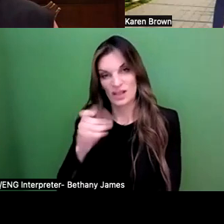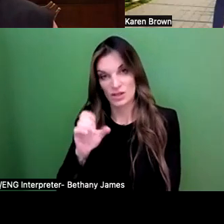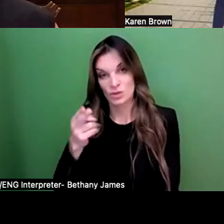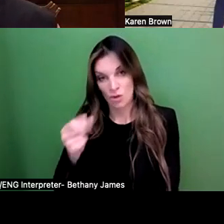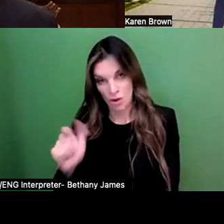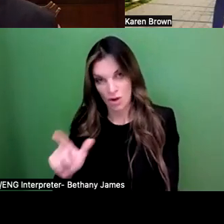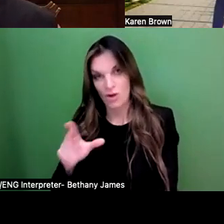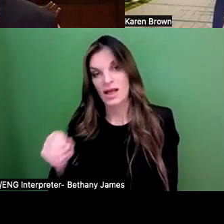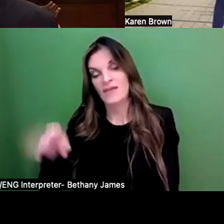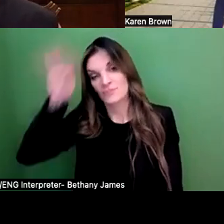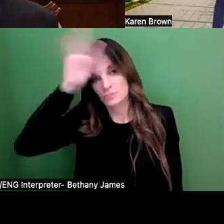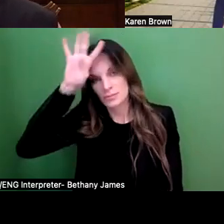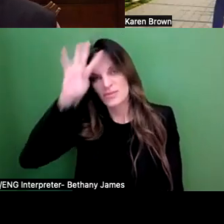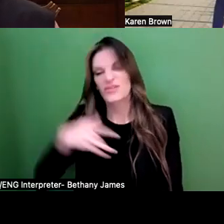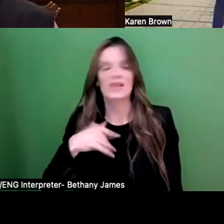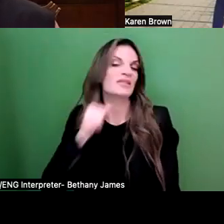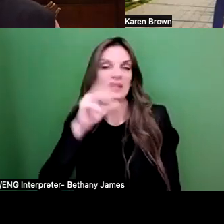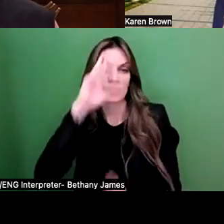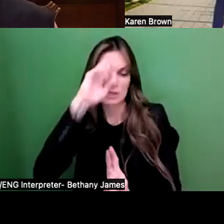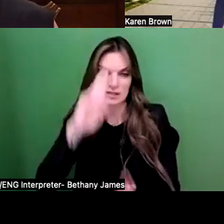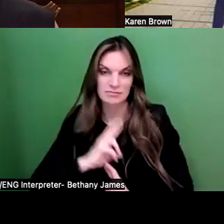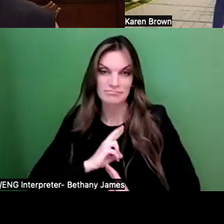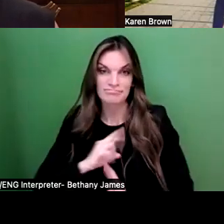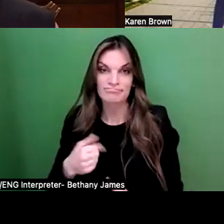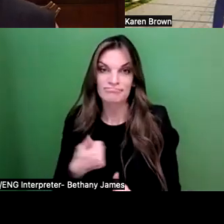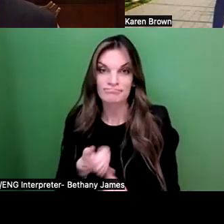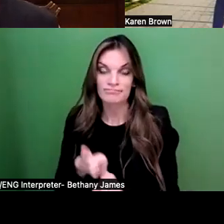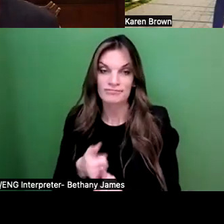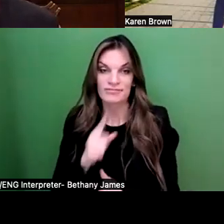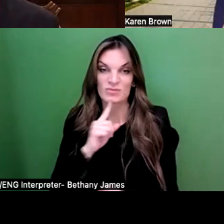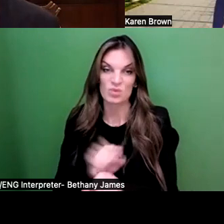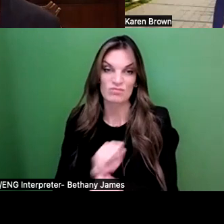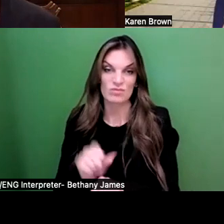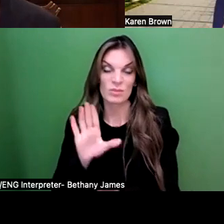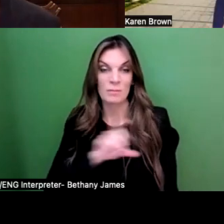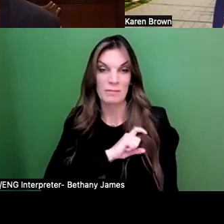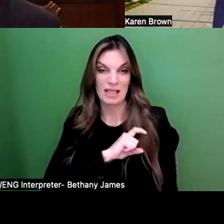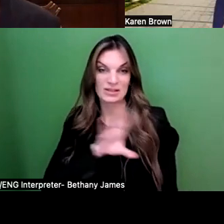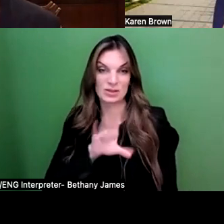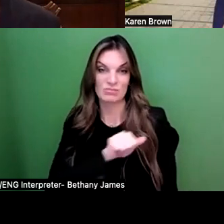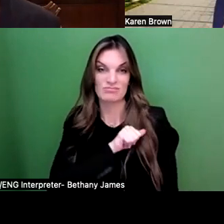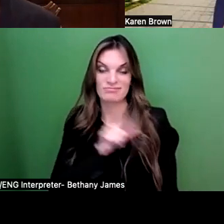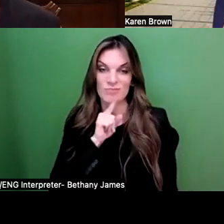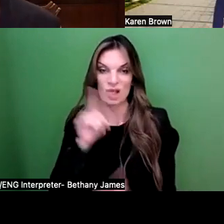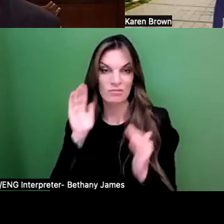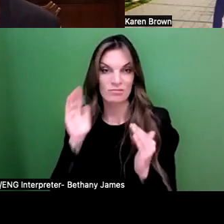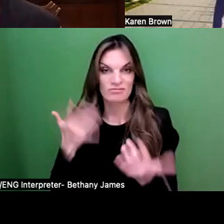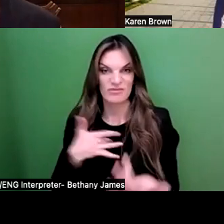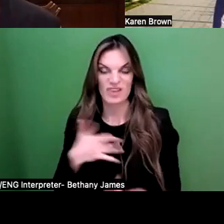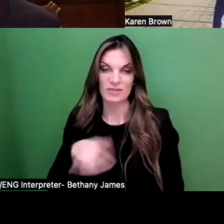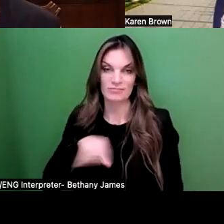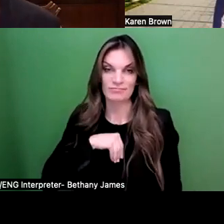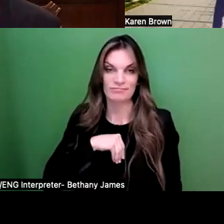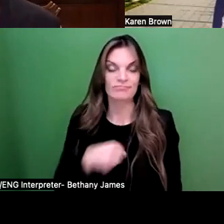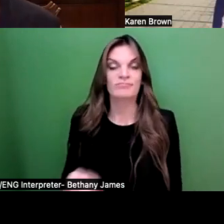in relation to the Village Hall is probably at an all-time low. Okay, thank you. And we'd like to thank